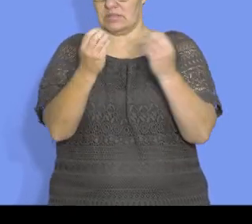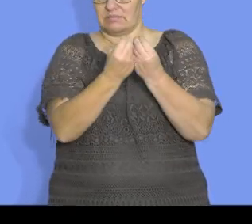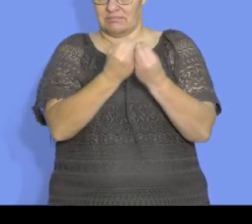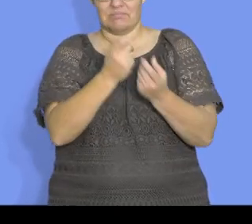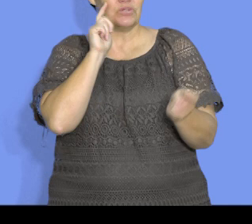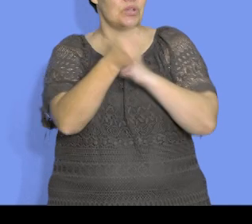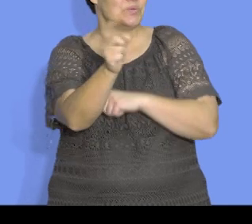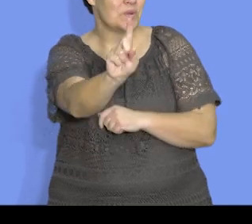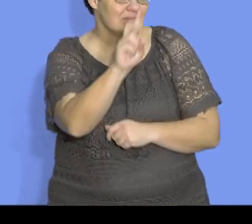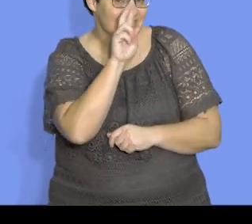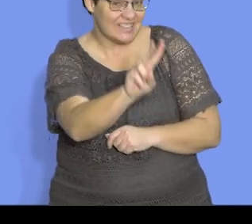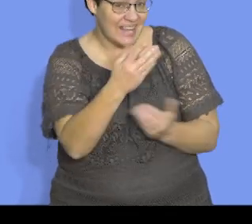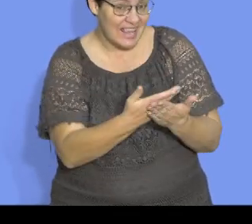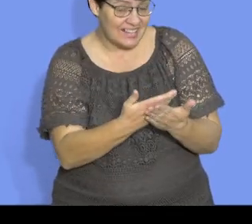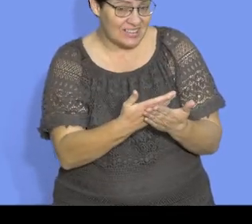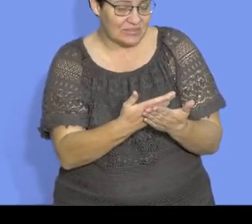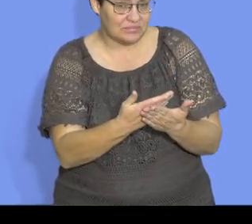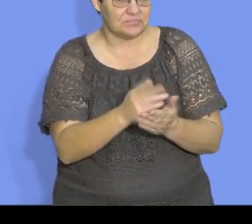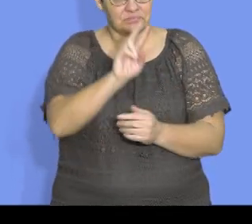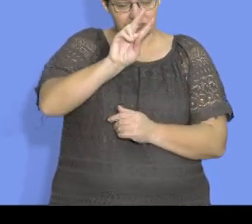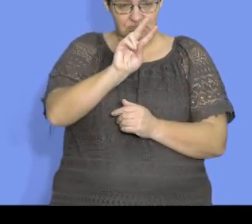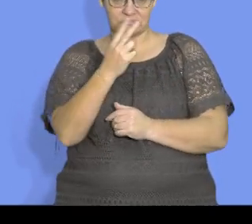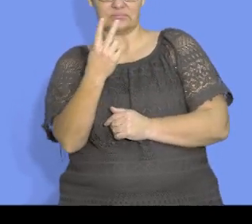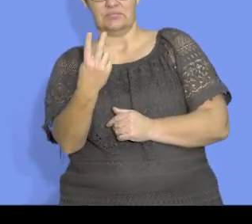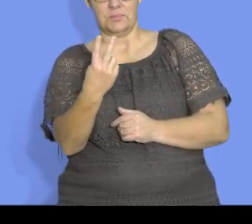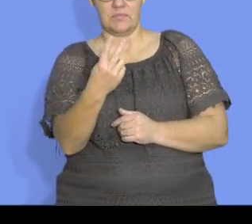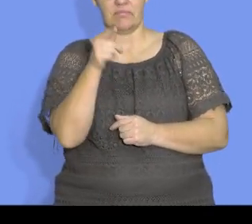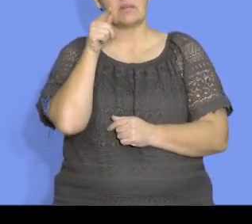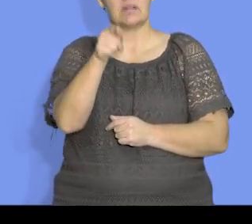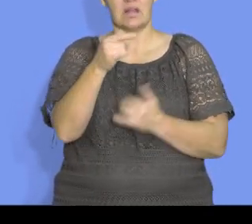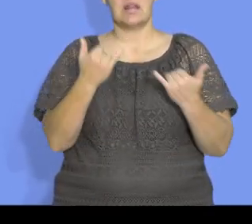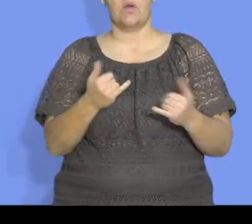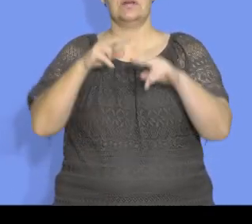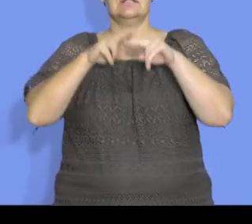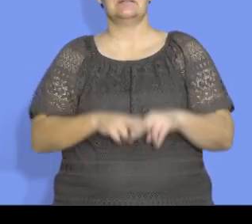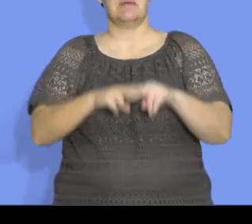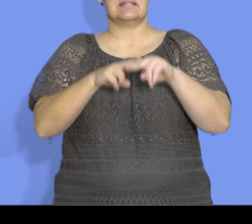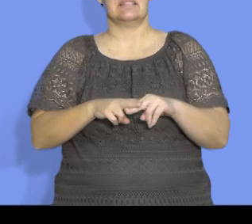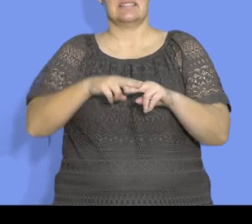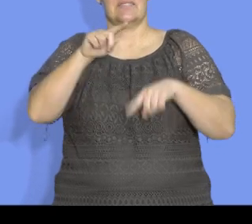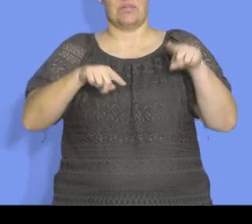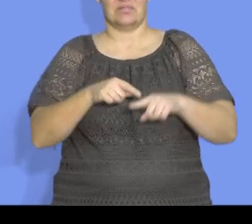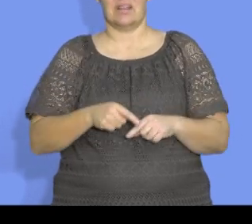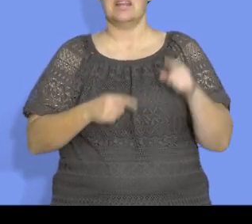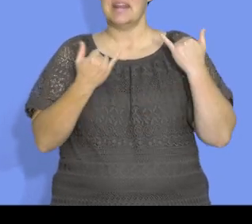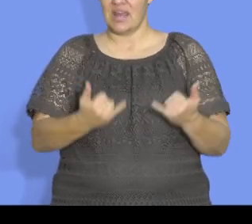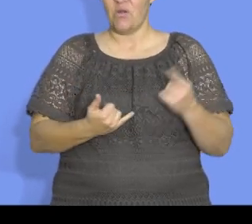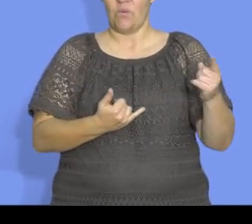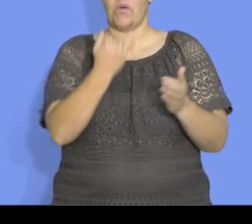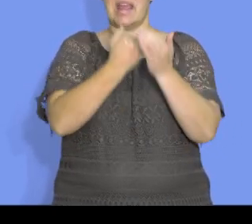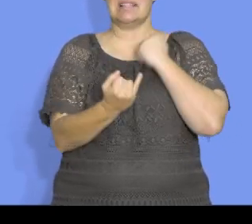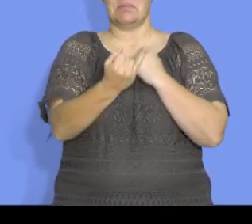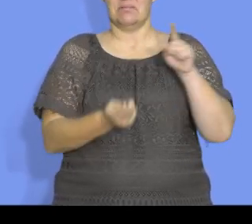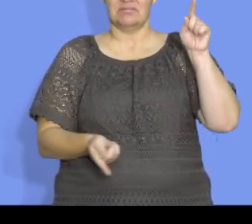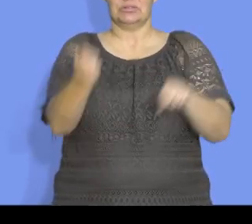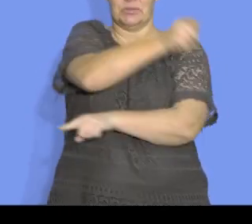And I hope you can see what I've changed. I've switched over and I've made this now the dependent variable. And this is now